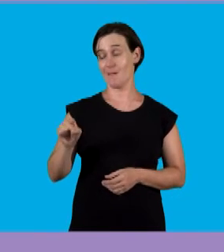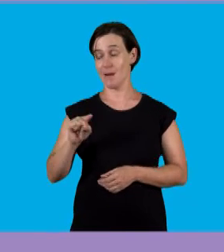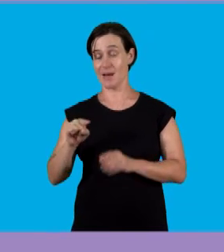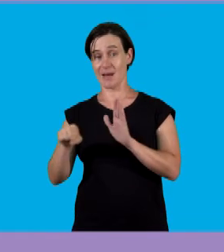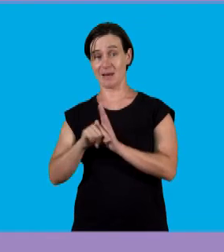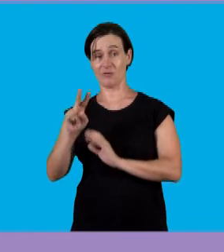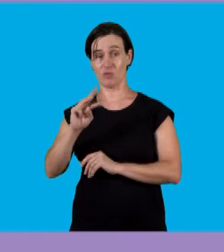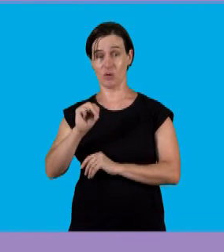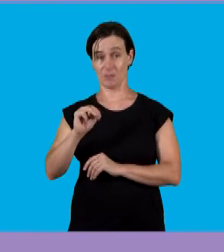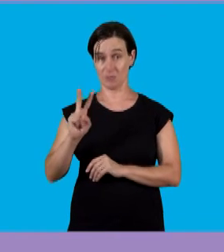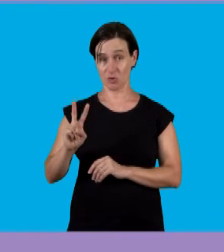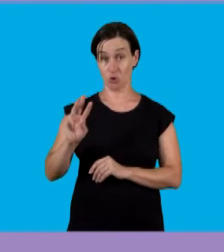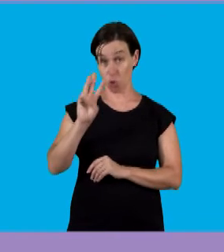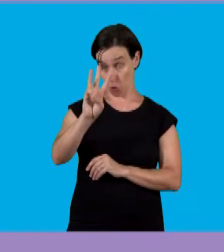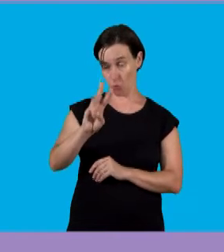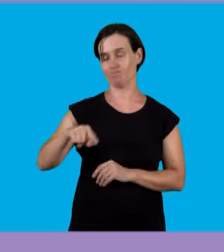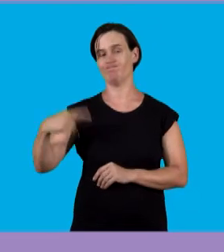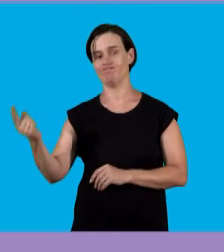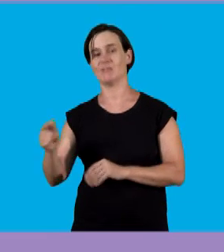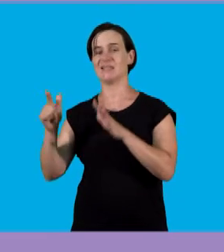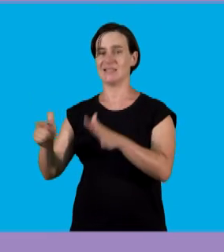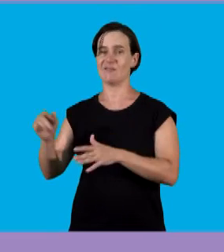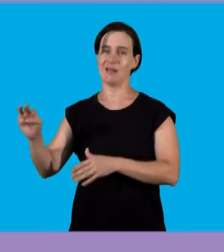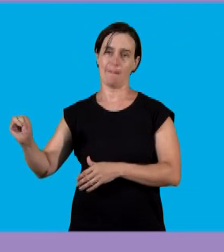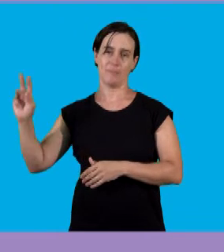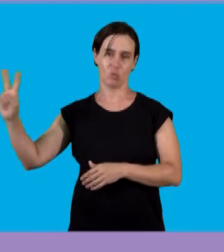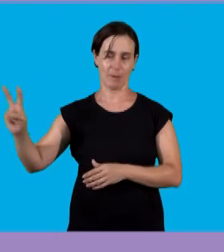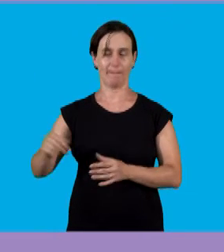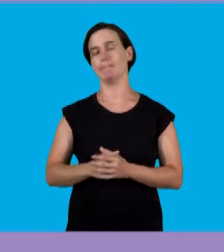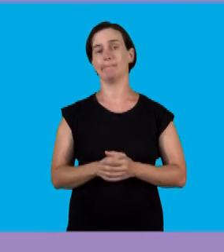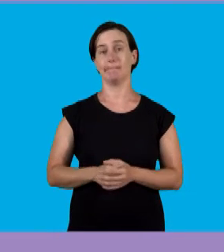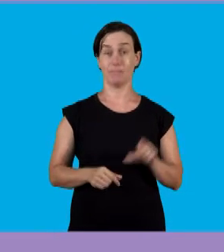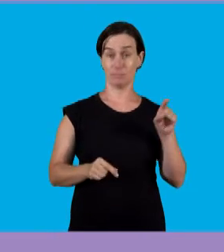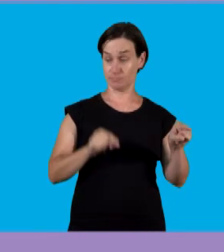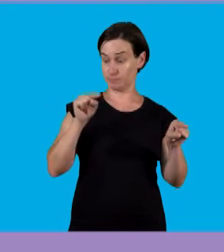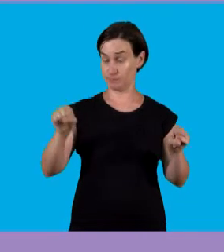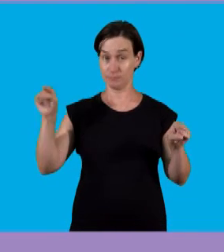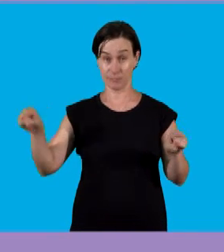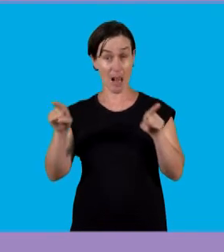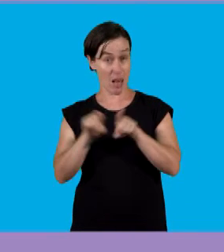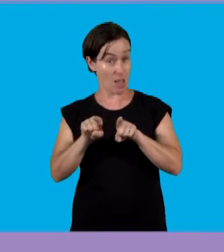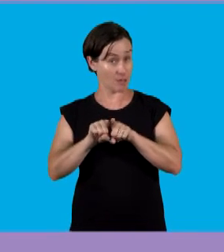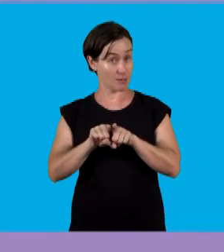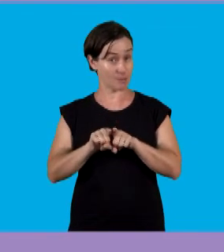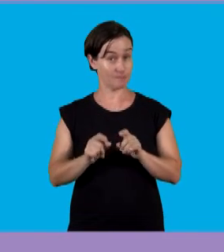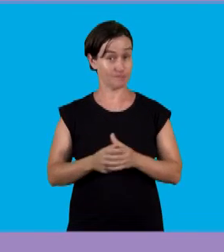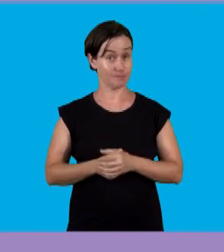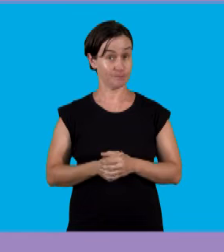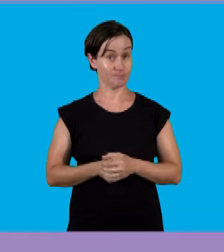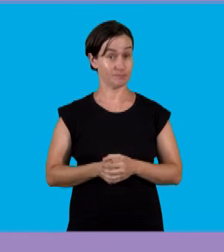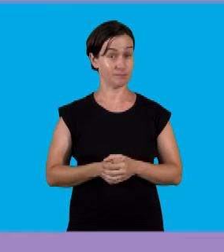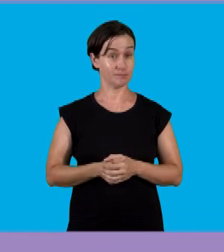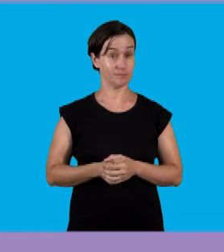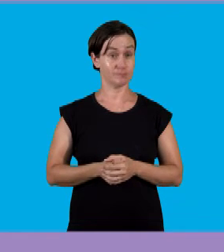5m squared minus 2m cubed and 17m squared. Now, are